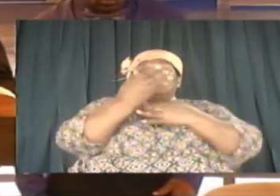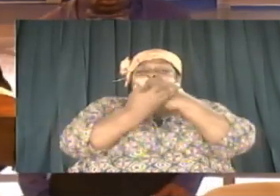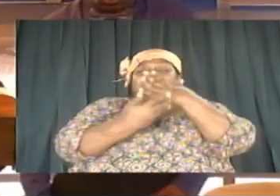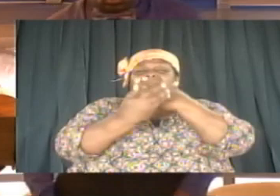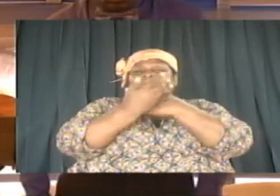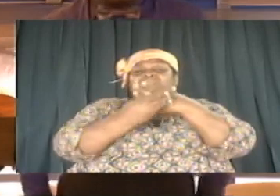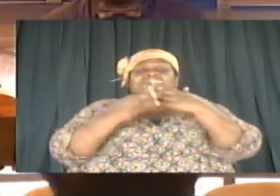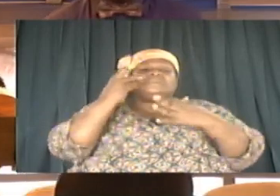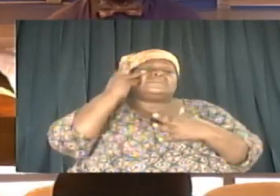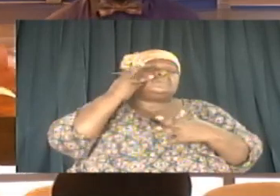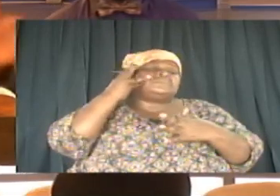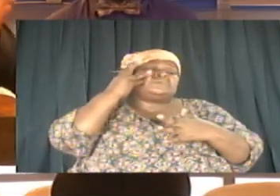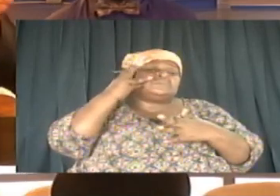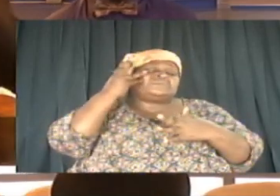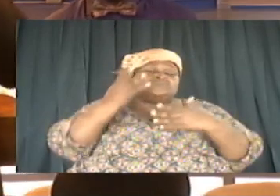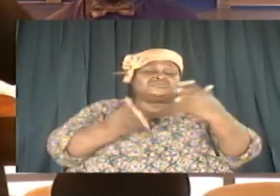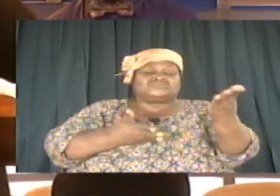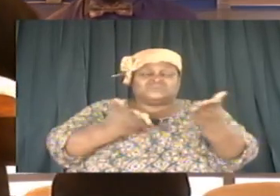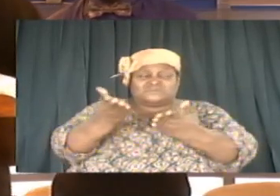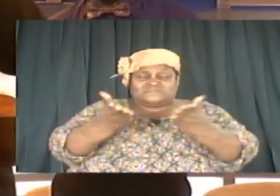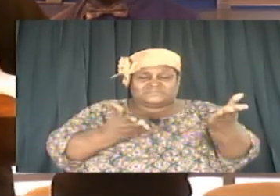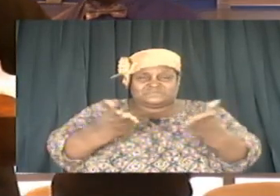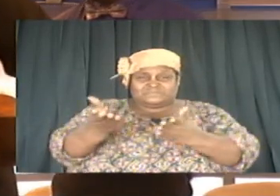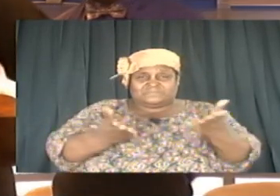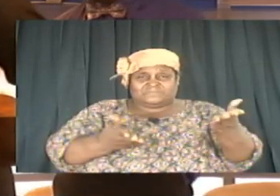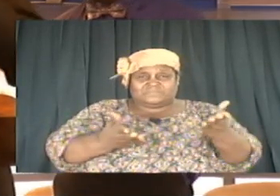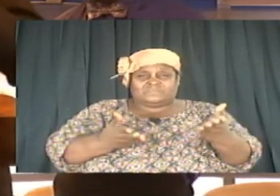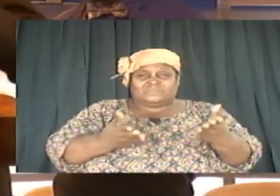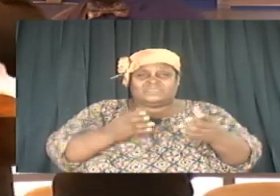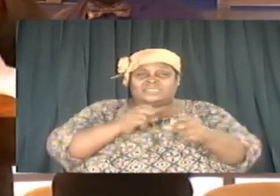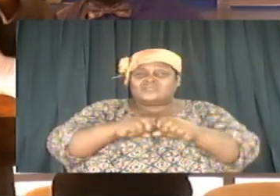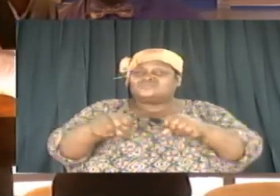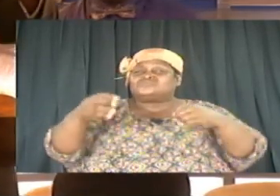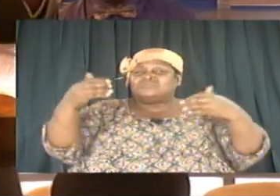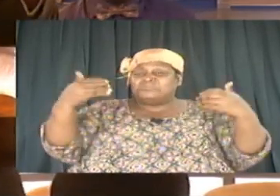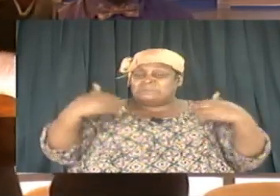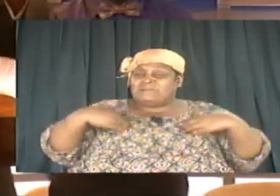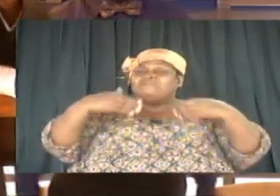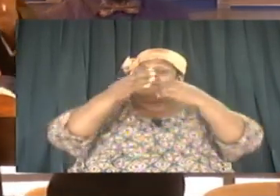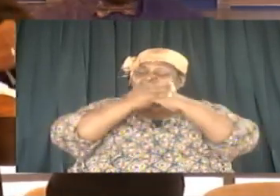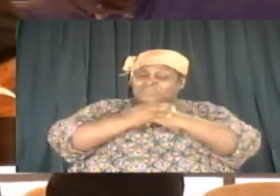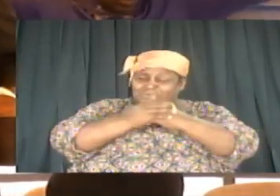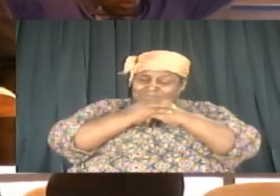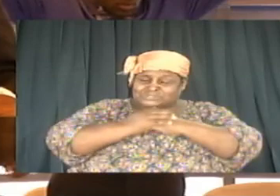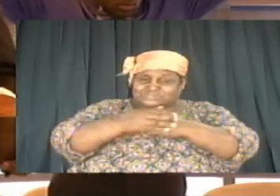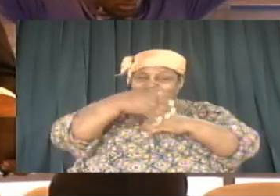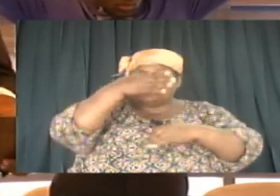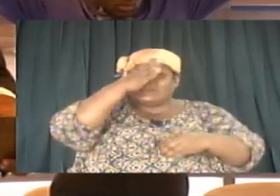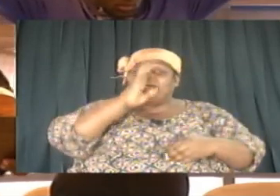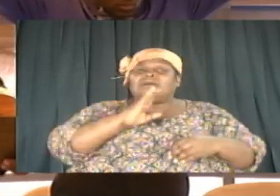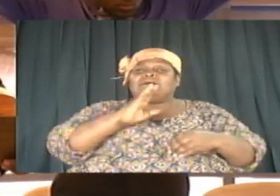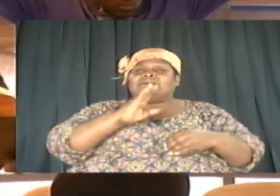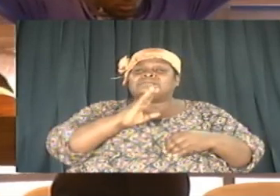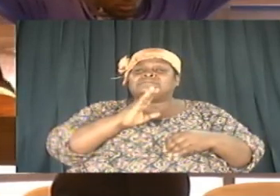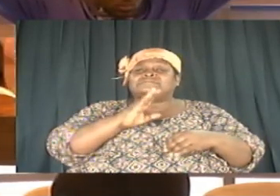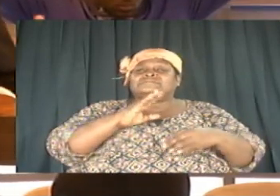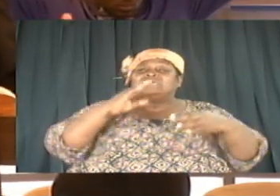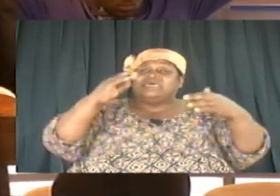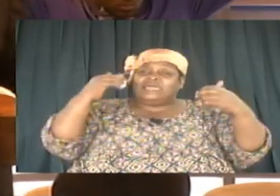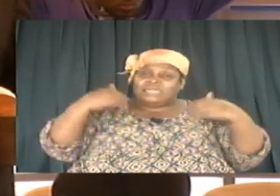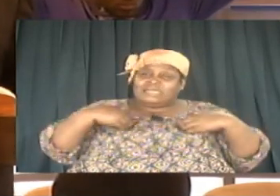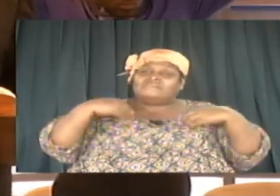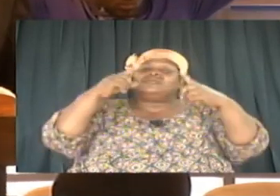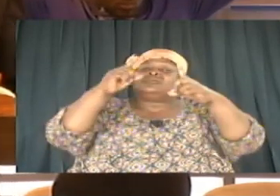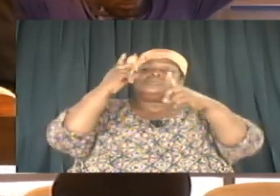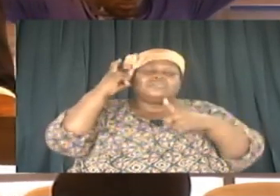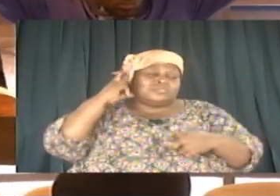service. And so, having worshiped God, having had a